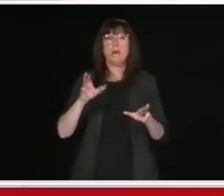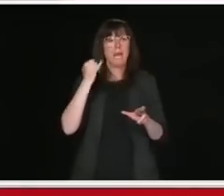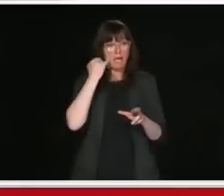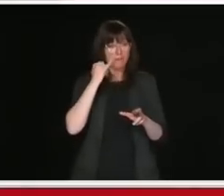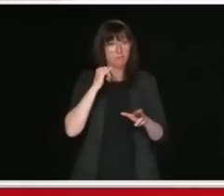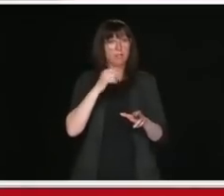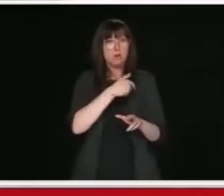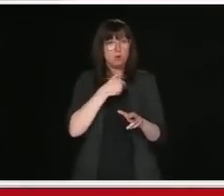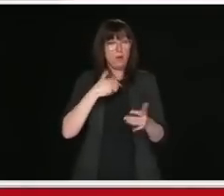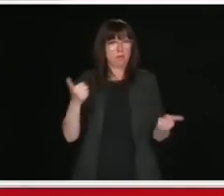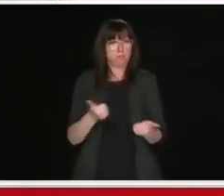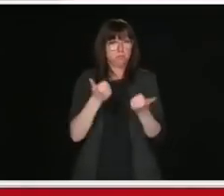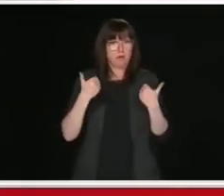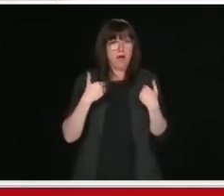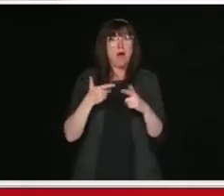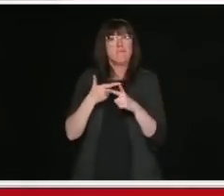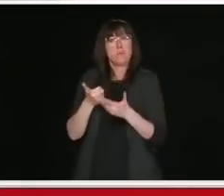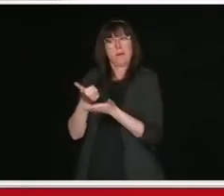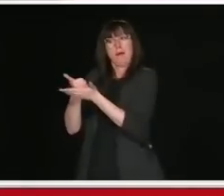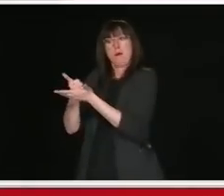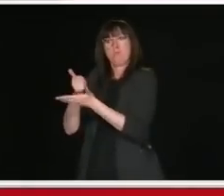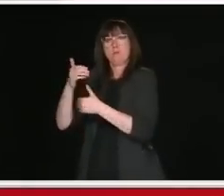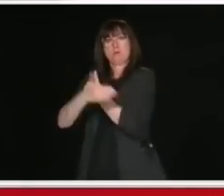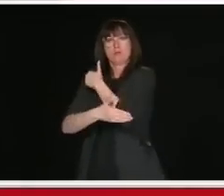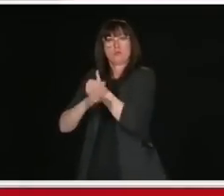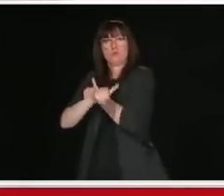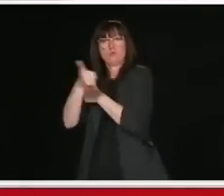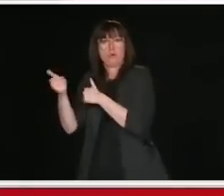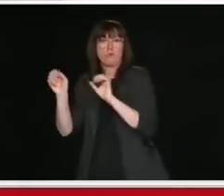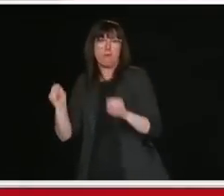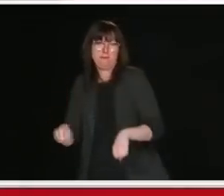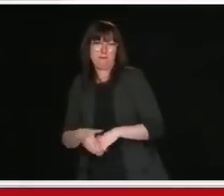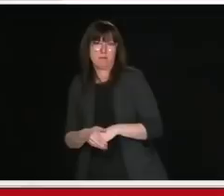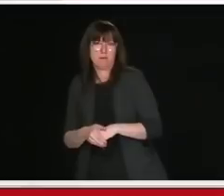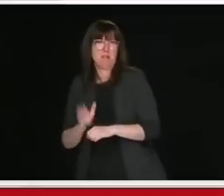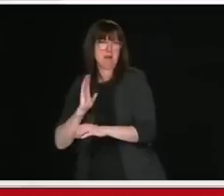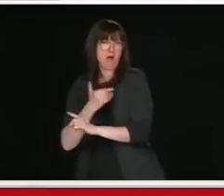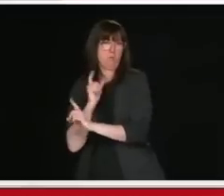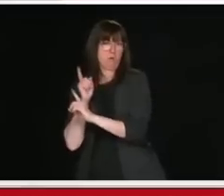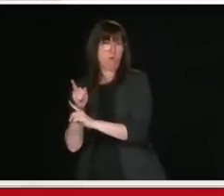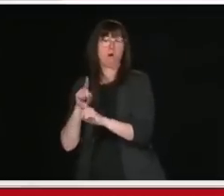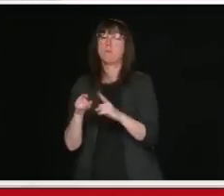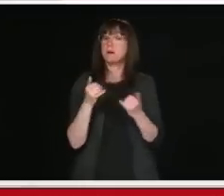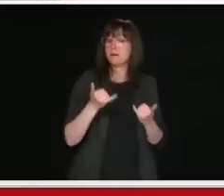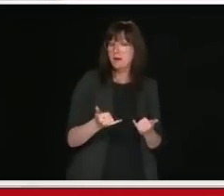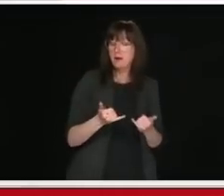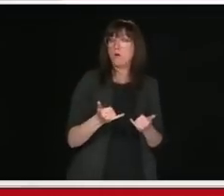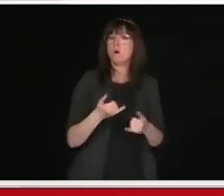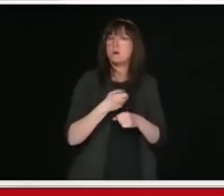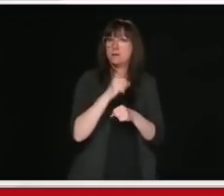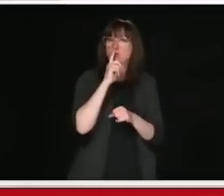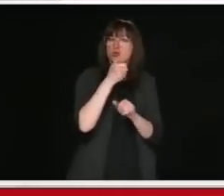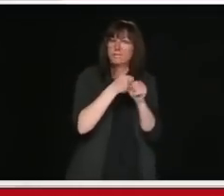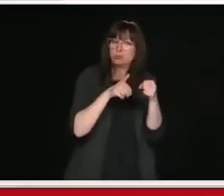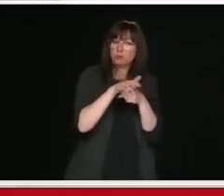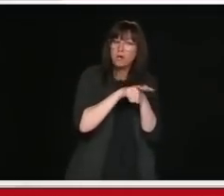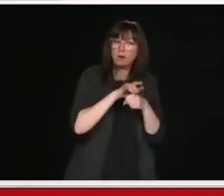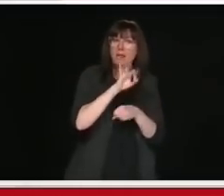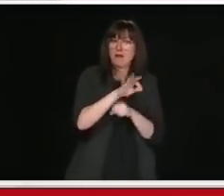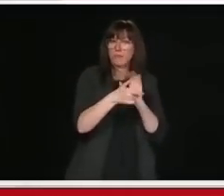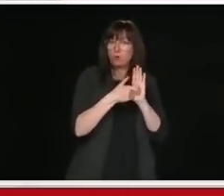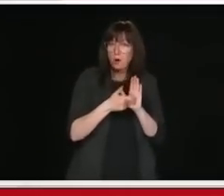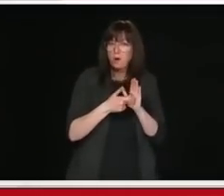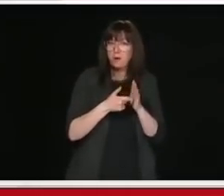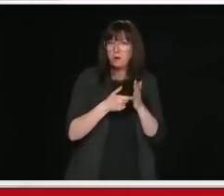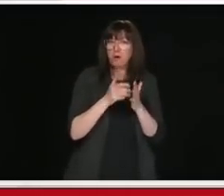working on right now. From now till then, we want to make sure that all the regions who need the equipment will receive the equipment that they need.